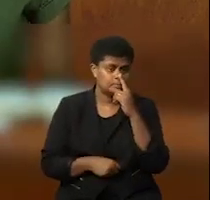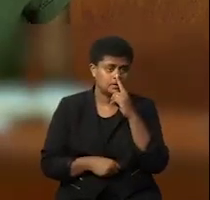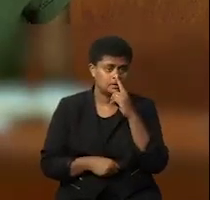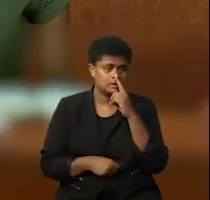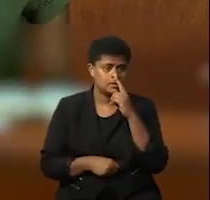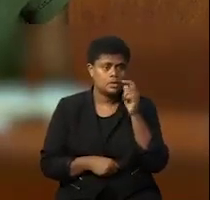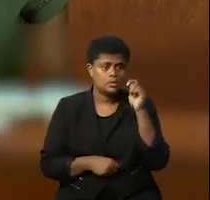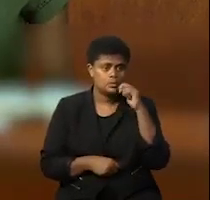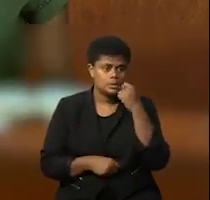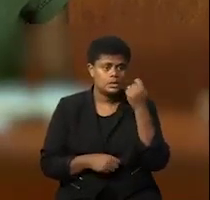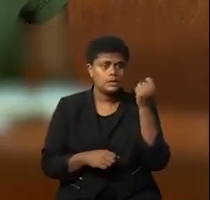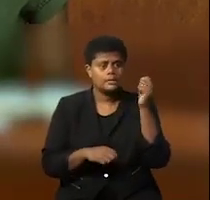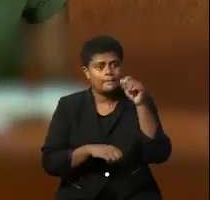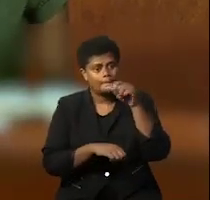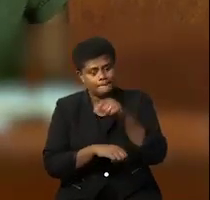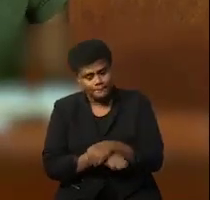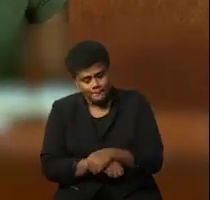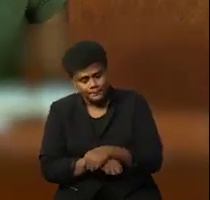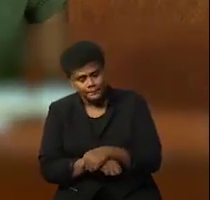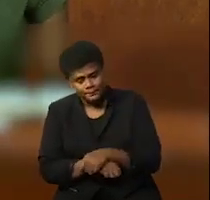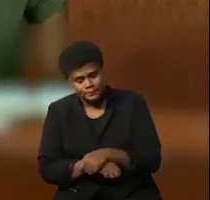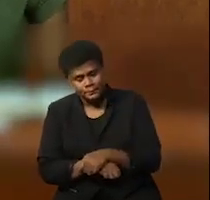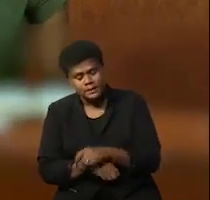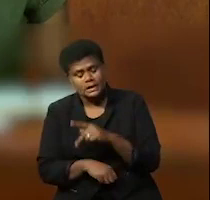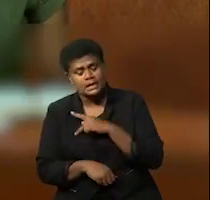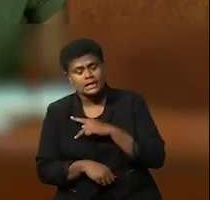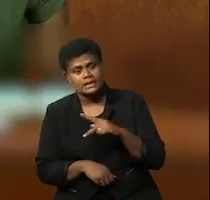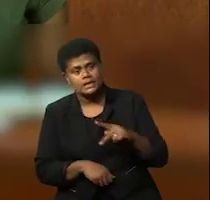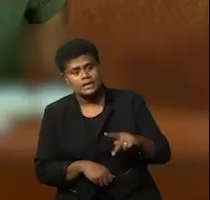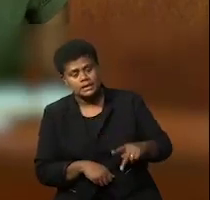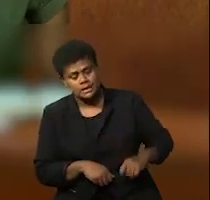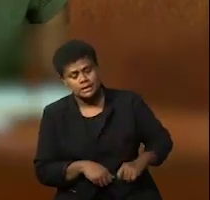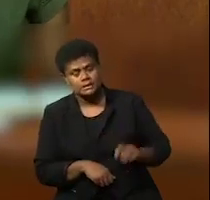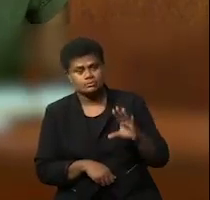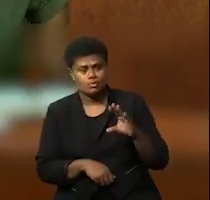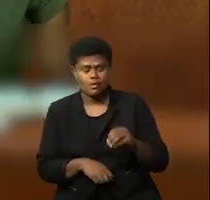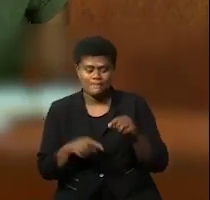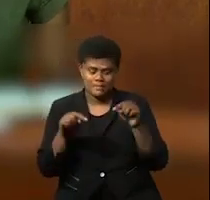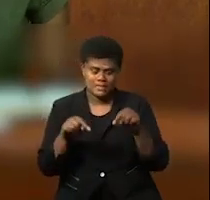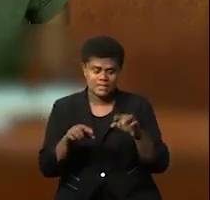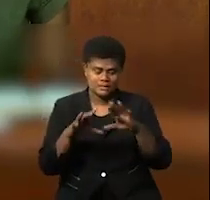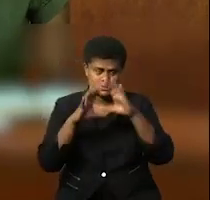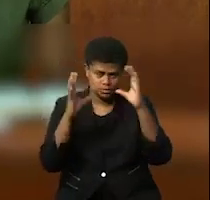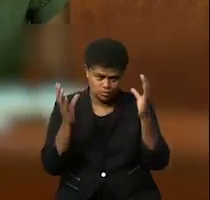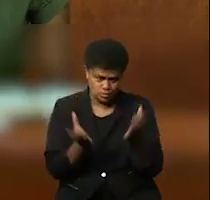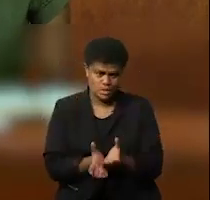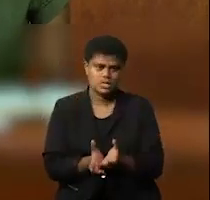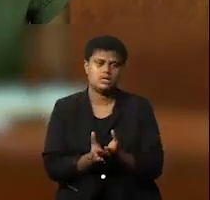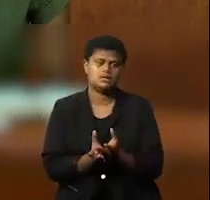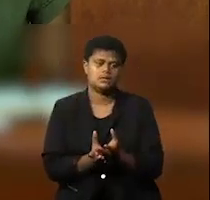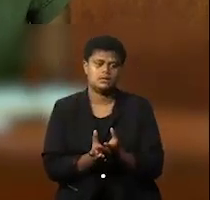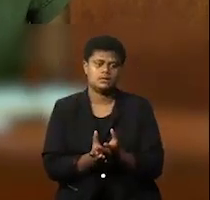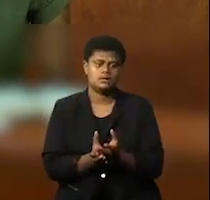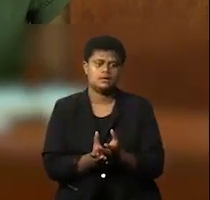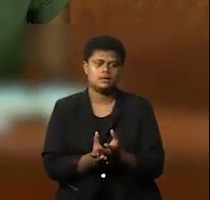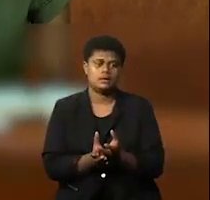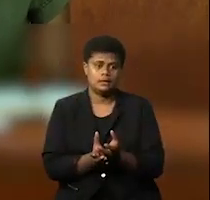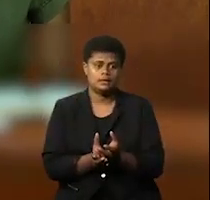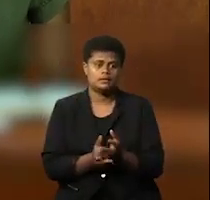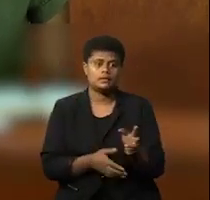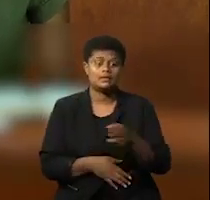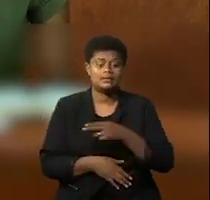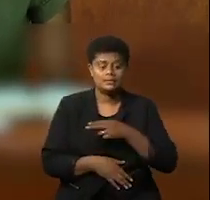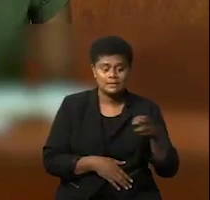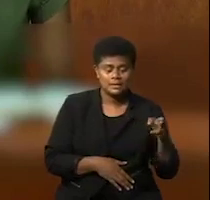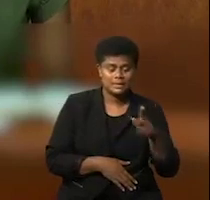possess and will overthrow this kingdom of this world, and the kingdom of God will be there forever. And there's